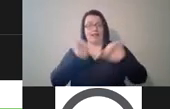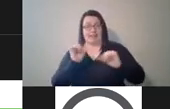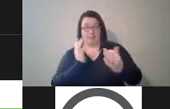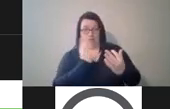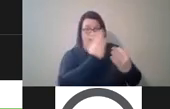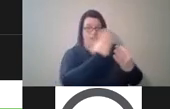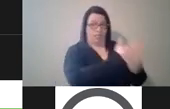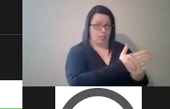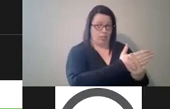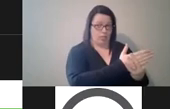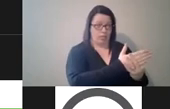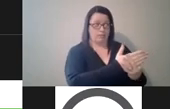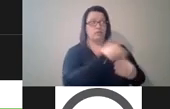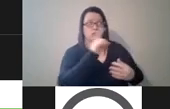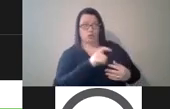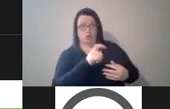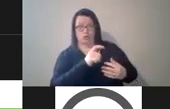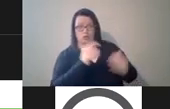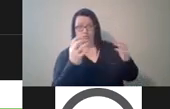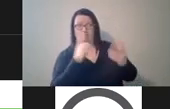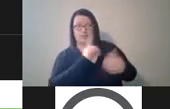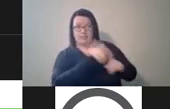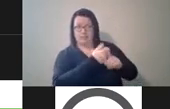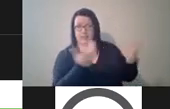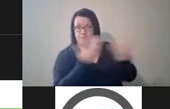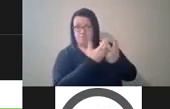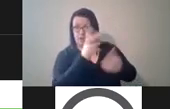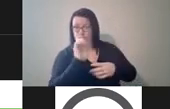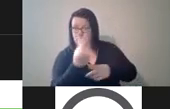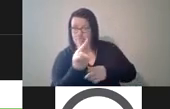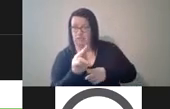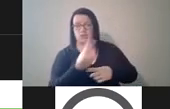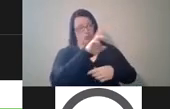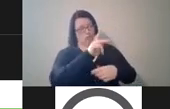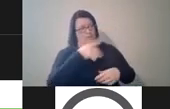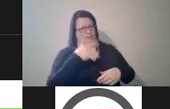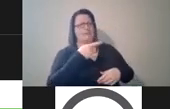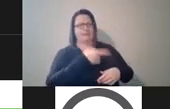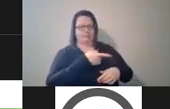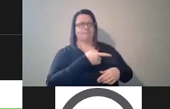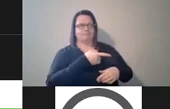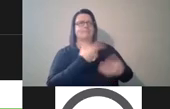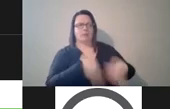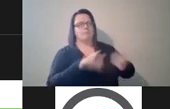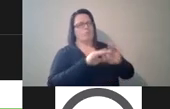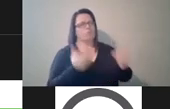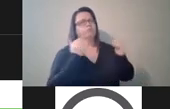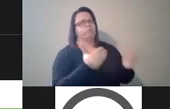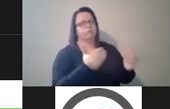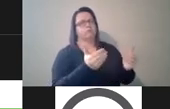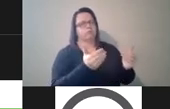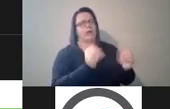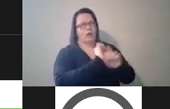risk? So does this risk warrant us going down the road of working with this adult with the potential outcome